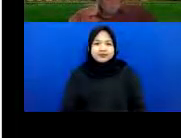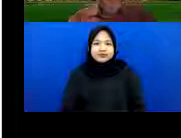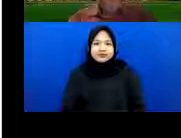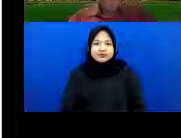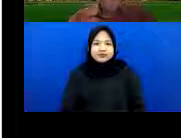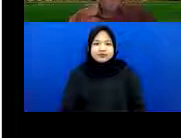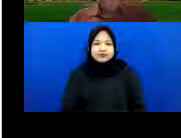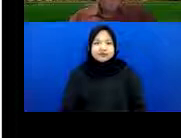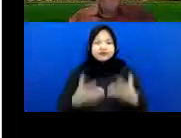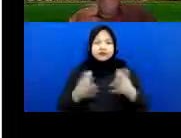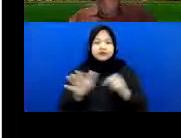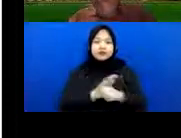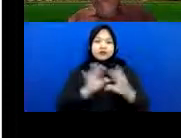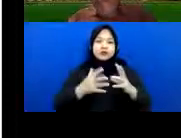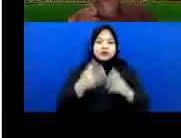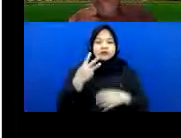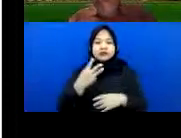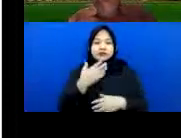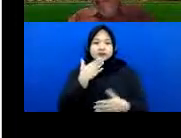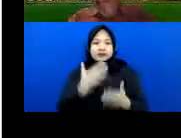So that's all from group 3. Thank you.